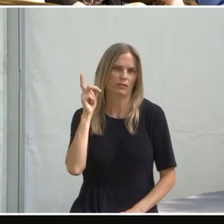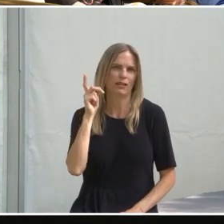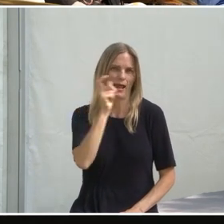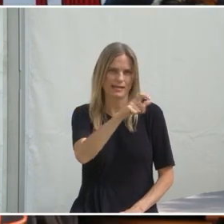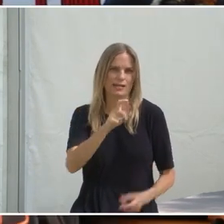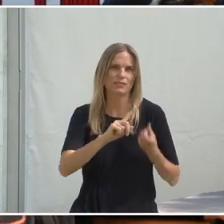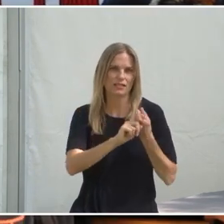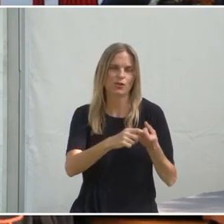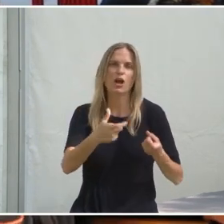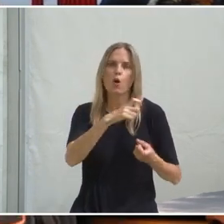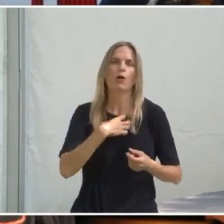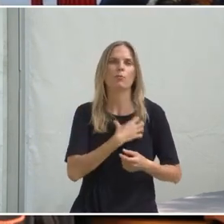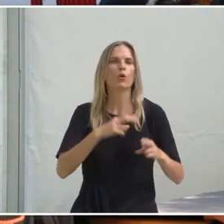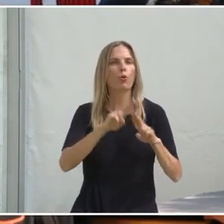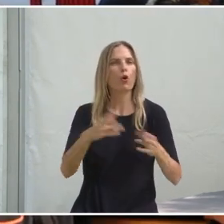and